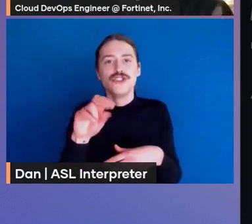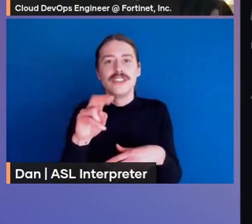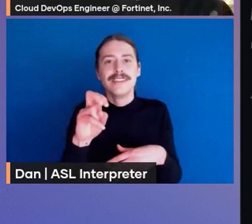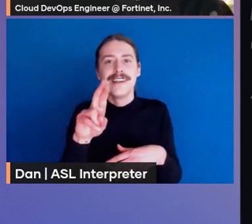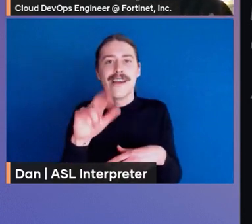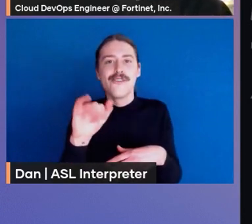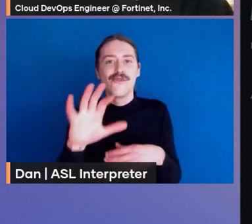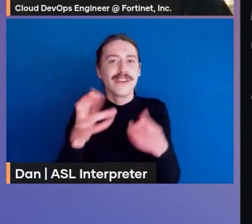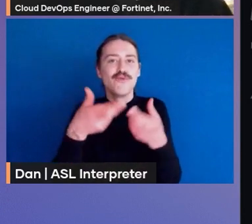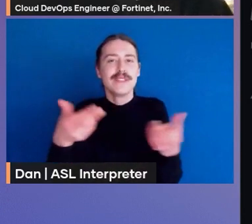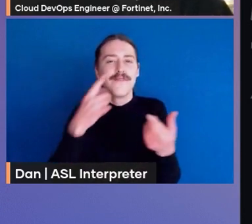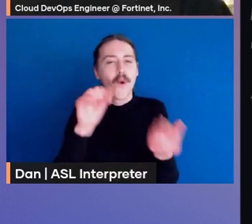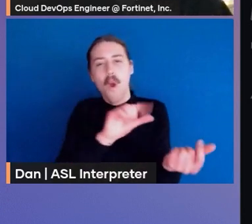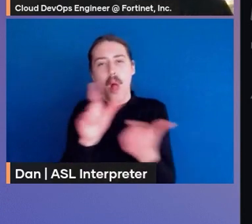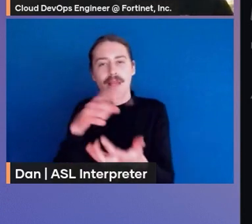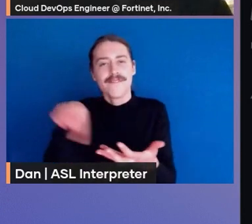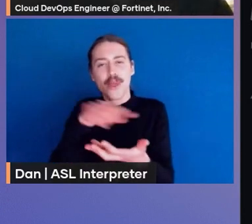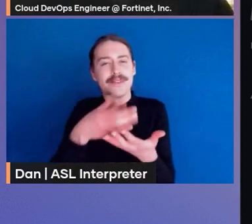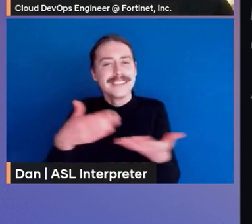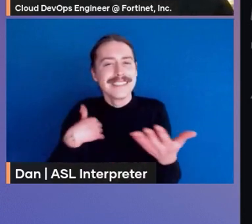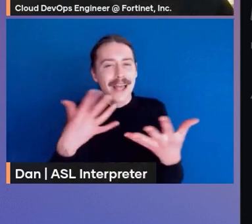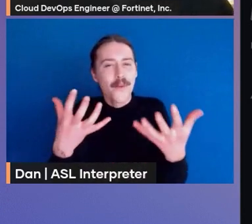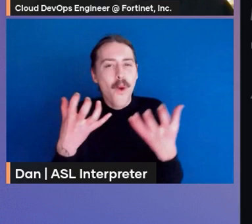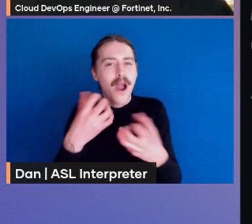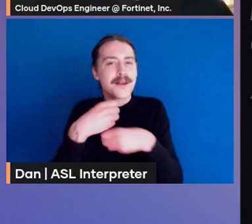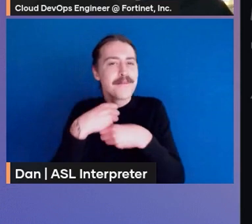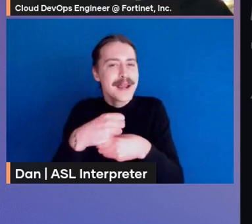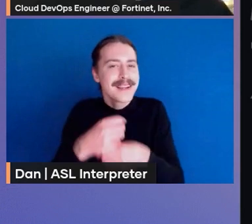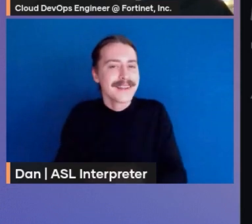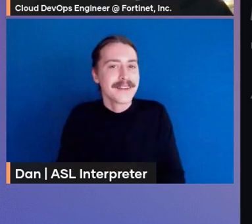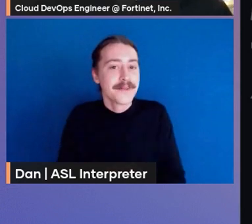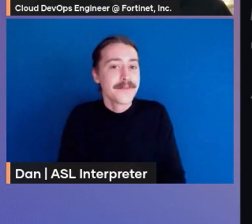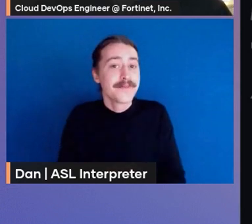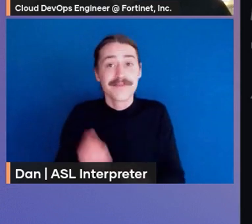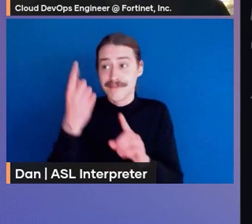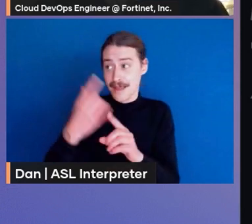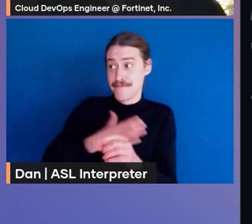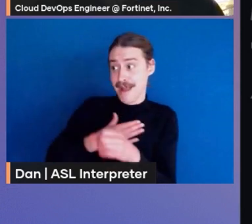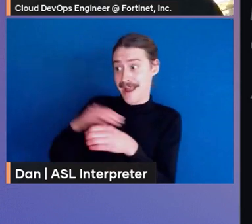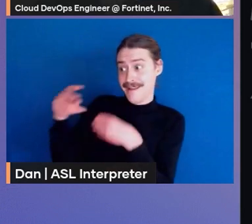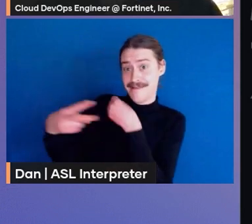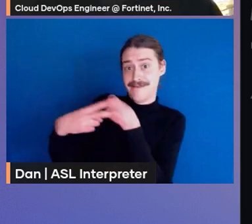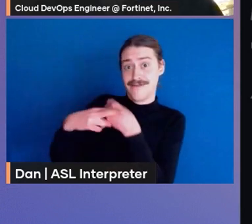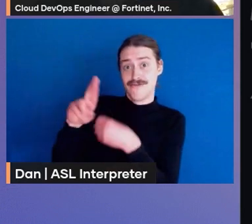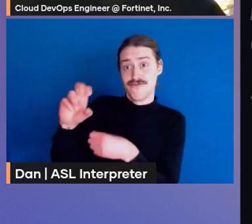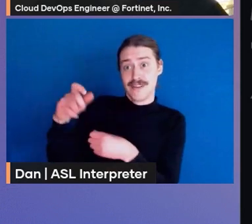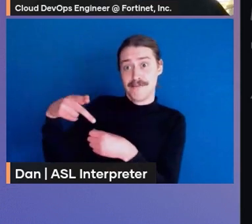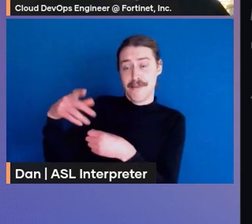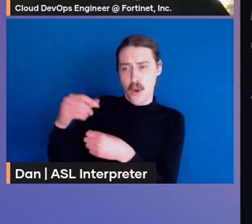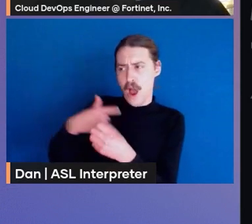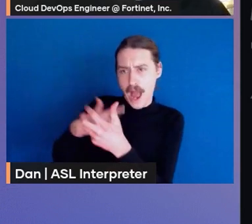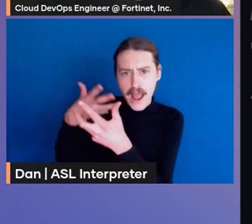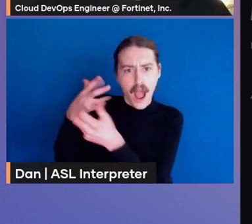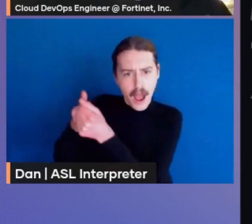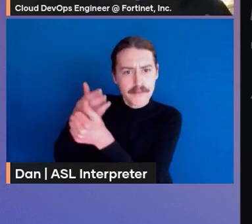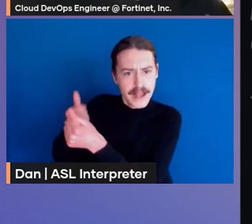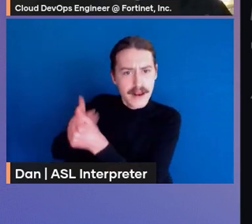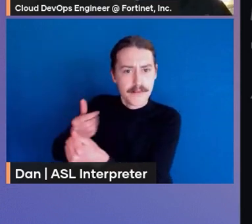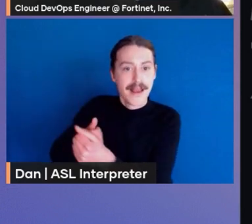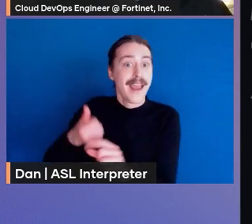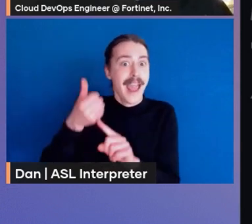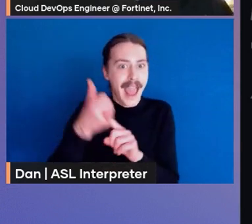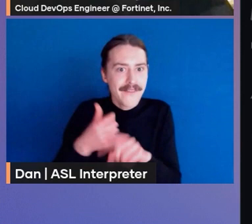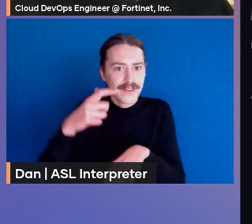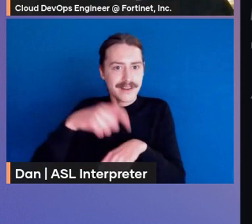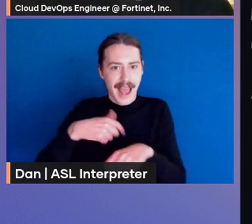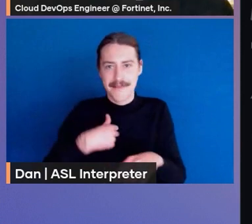I want to create. Now, I update this repository of Azure generic resources every time I encounter a generic resource